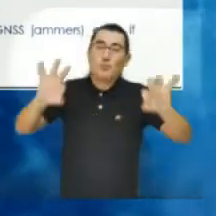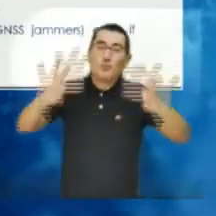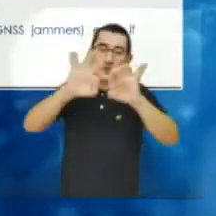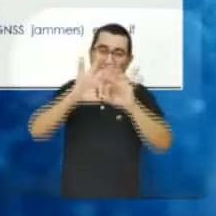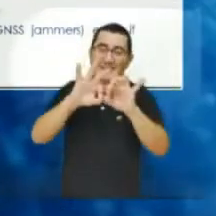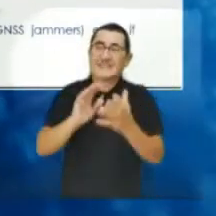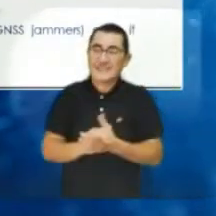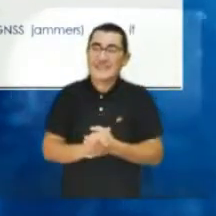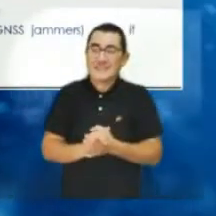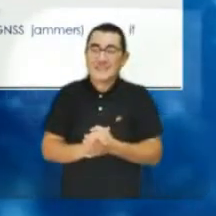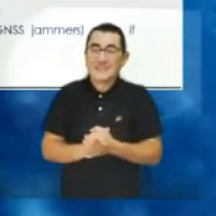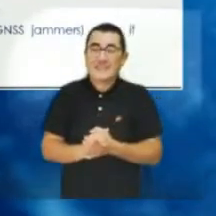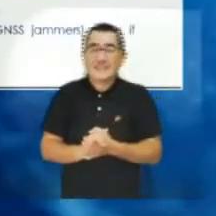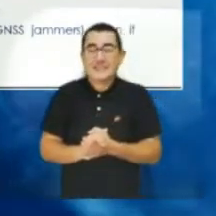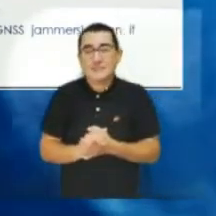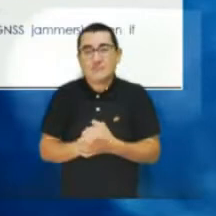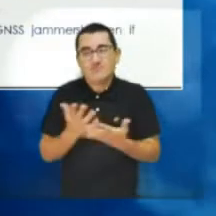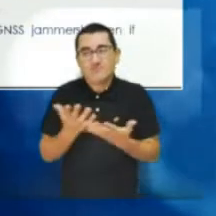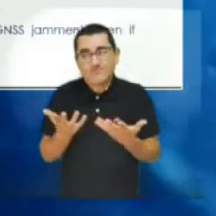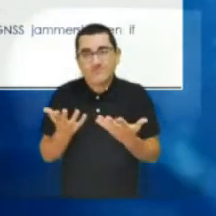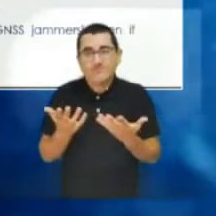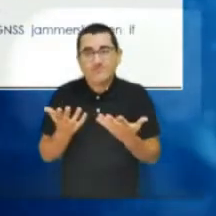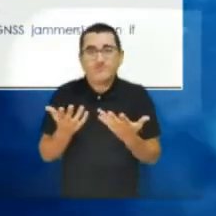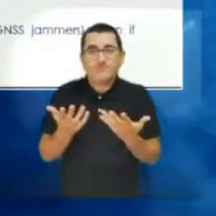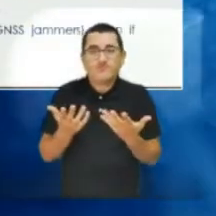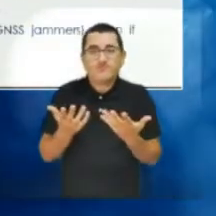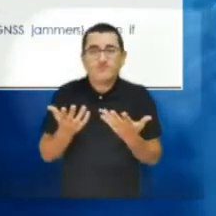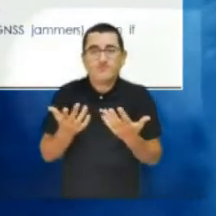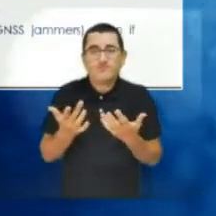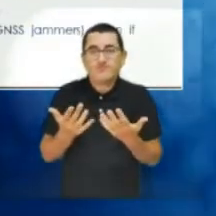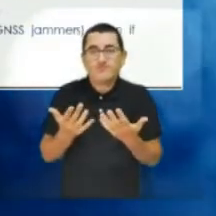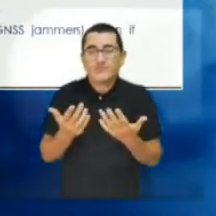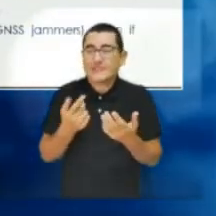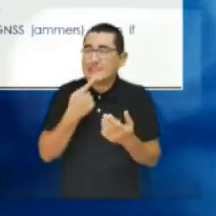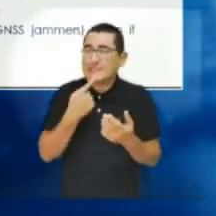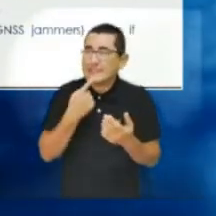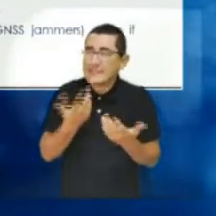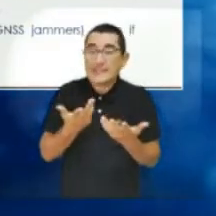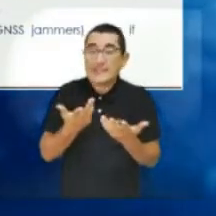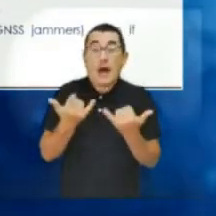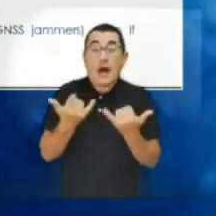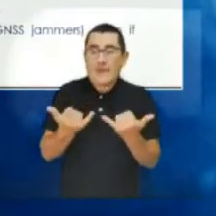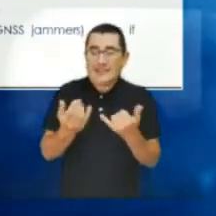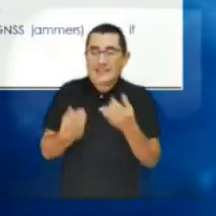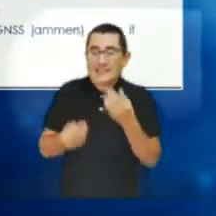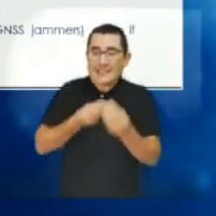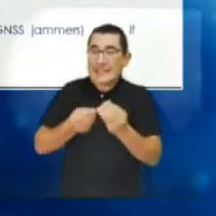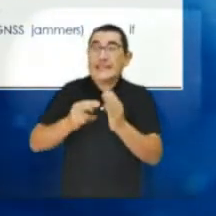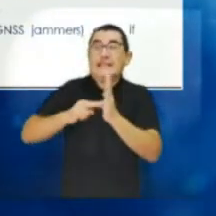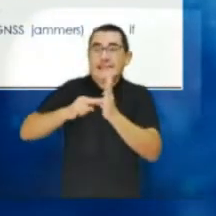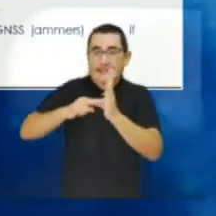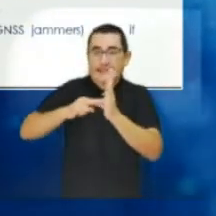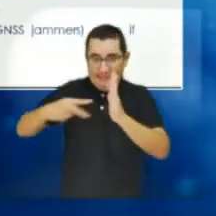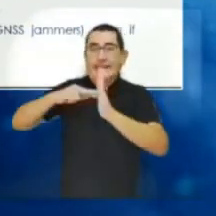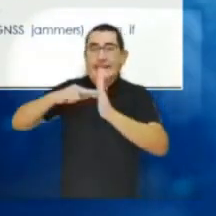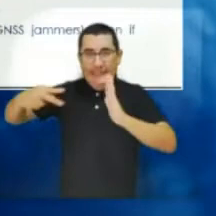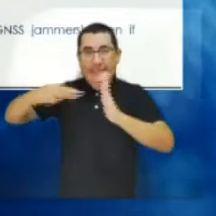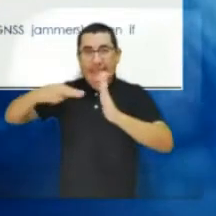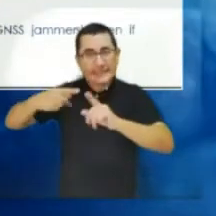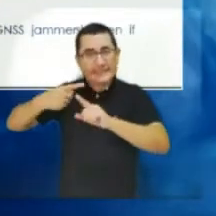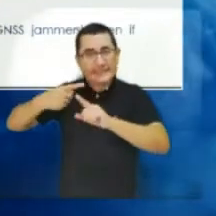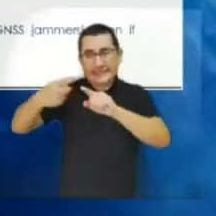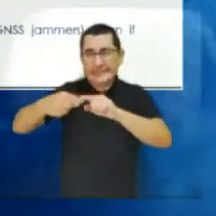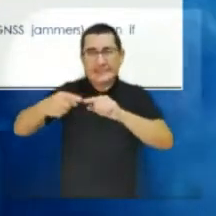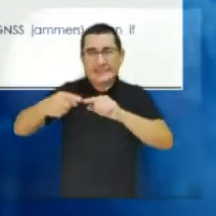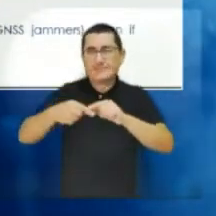technologies. There is an increase in uses, but also an increase in users and types of users, like you have been talking